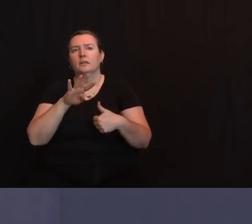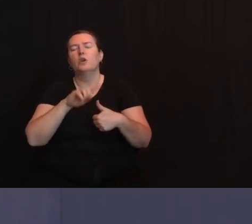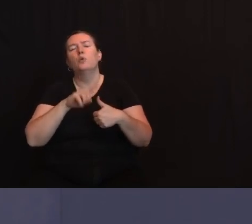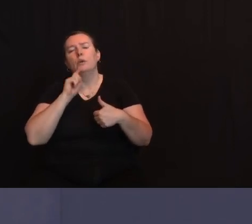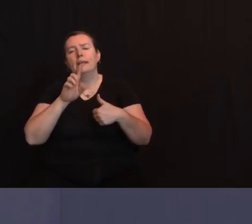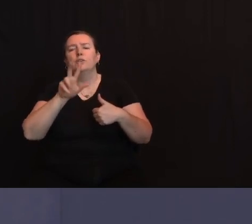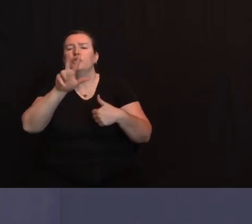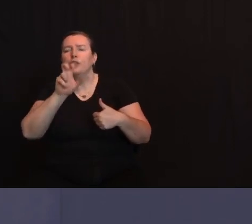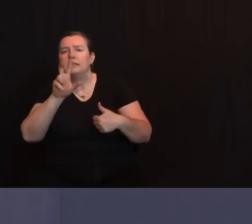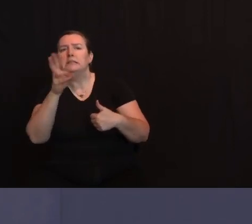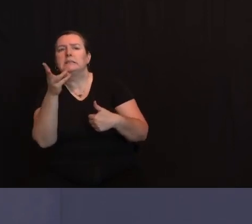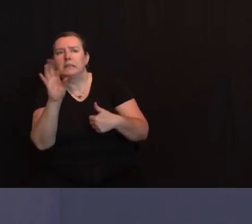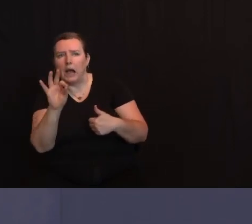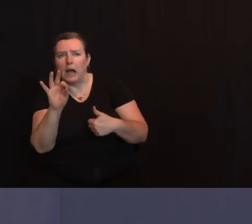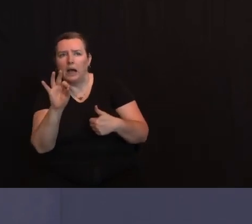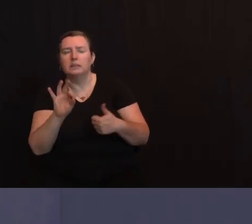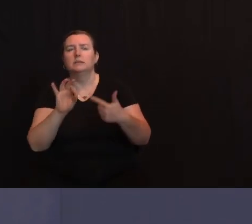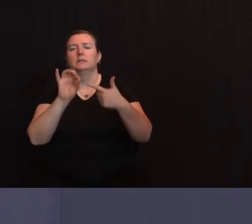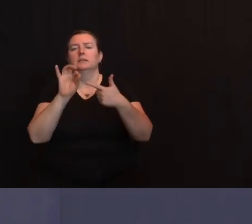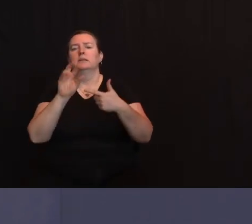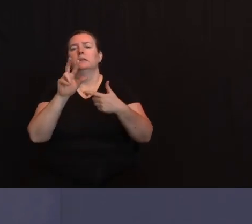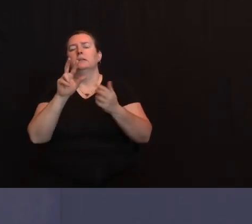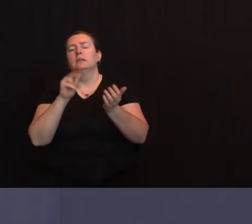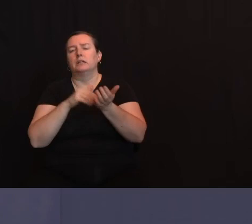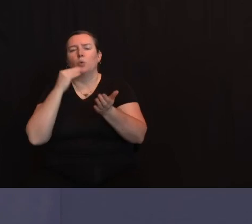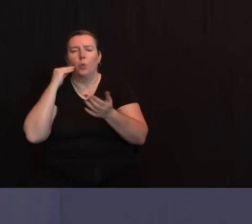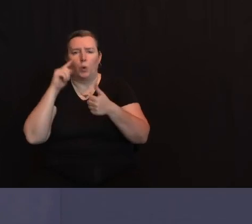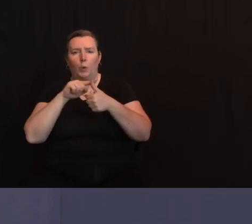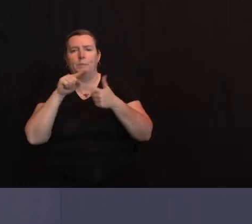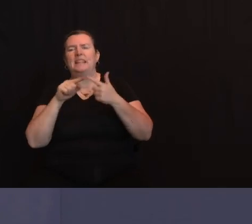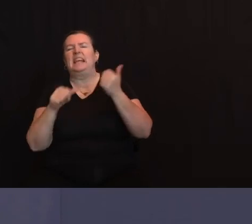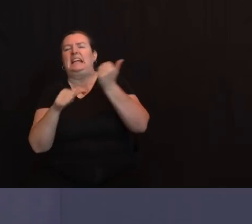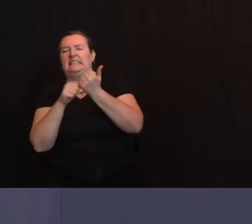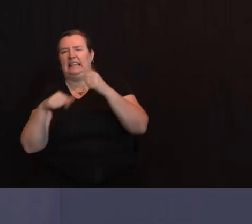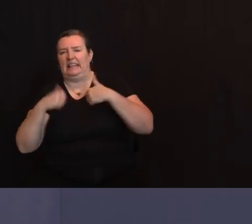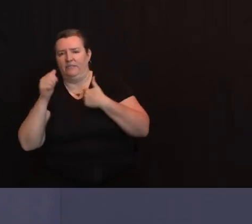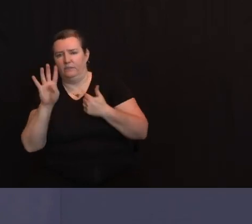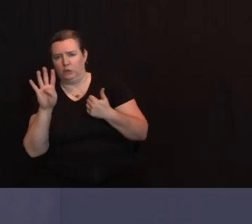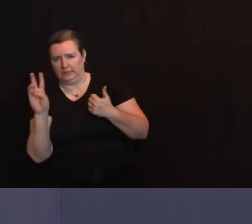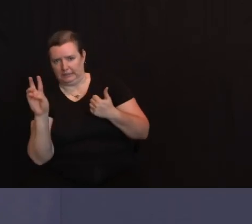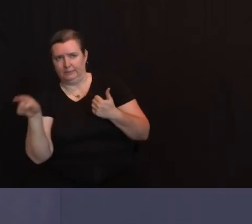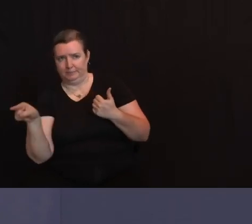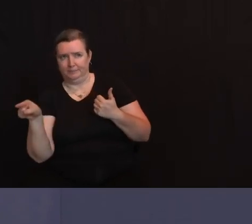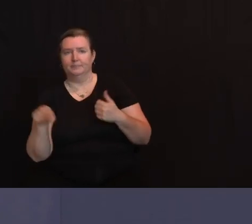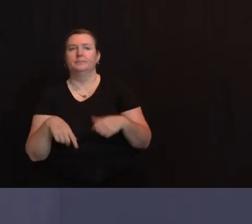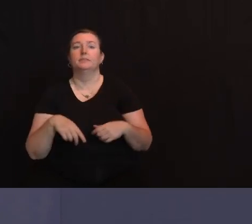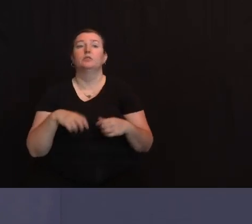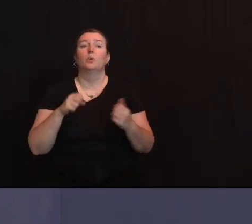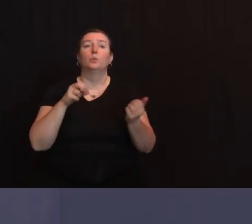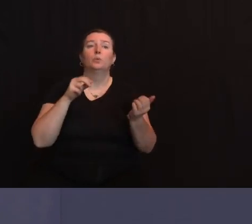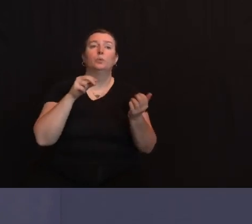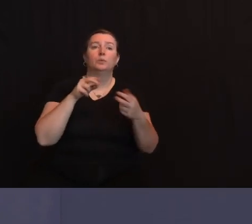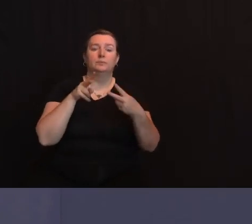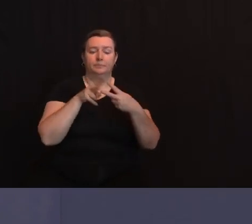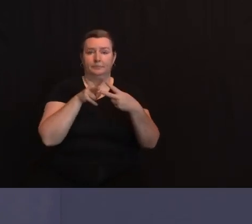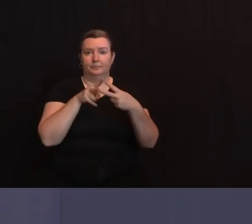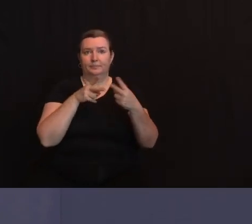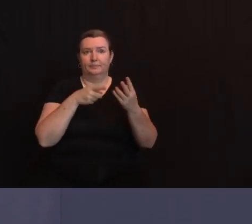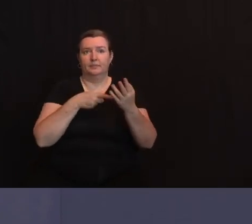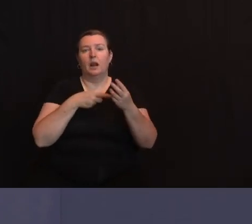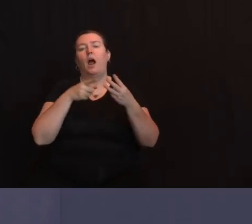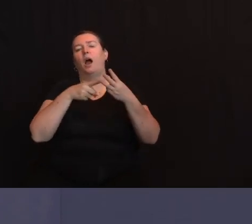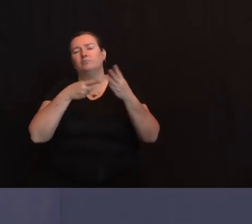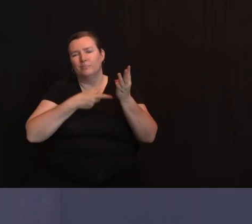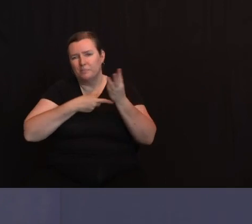livings, 6 dementia care homes, 2 specialty hospitals, 17